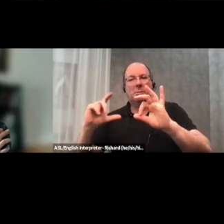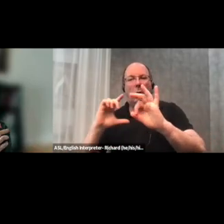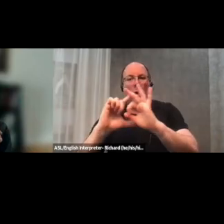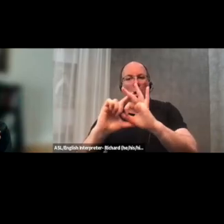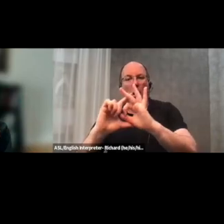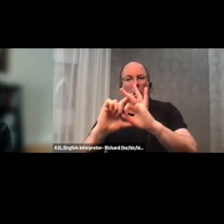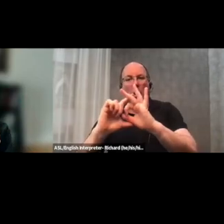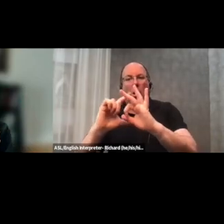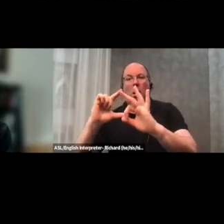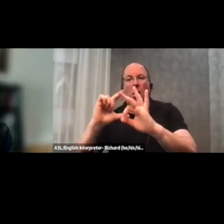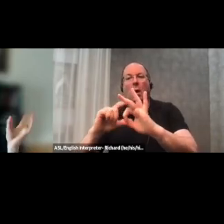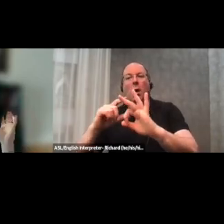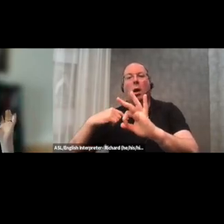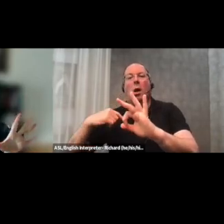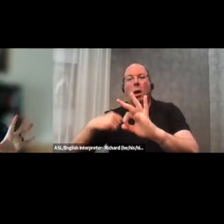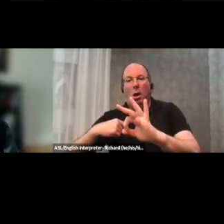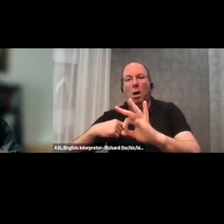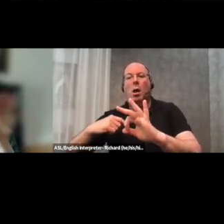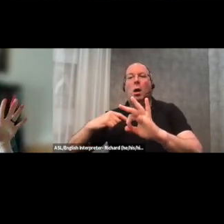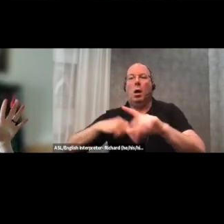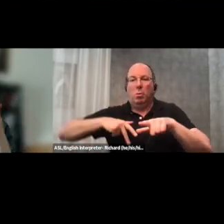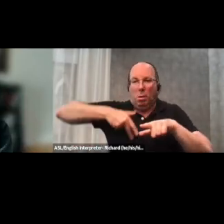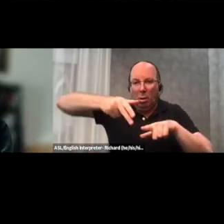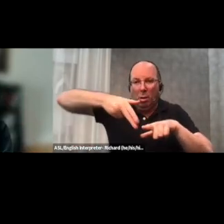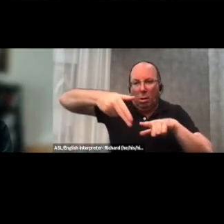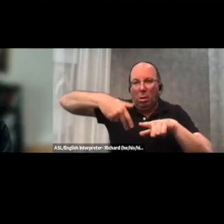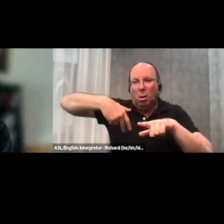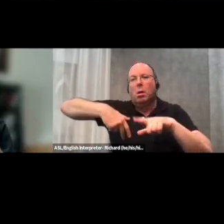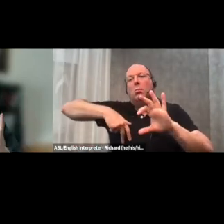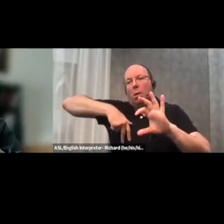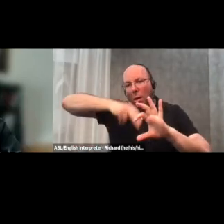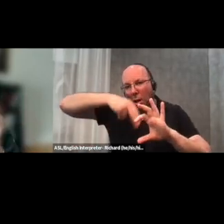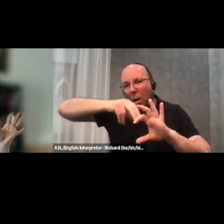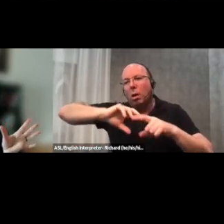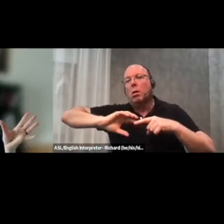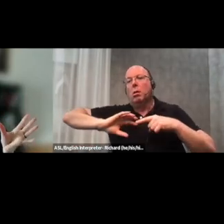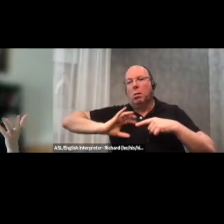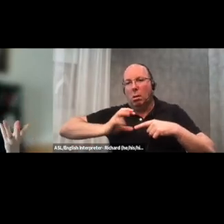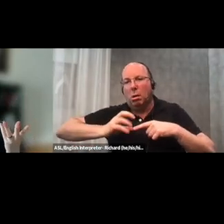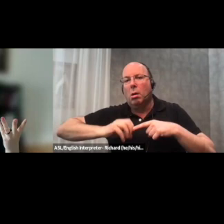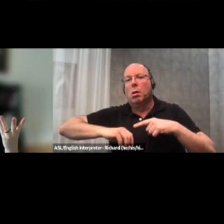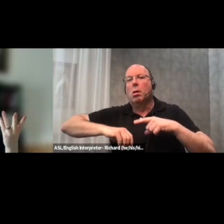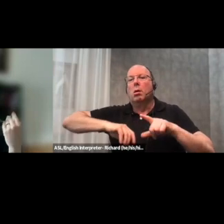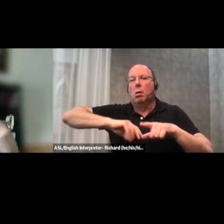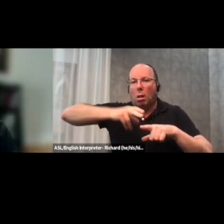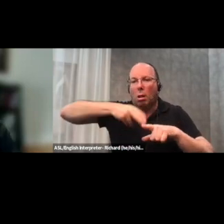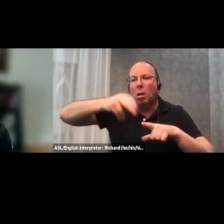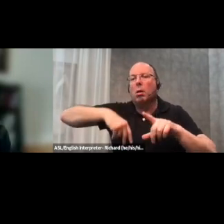or anal oral sex. So it just acts as a plastic barrier between the mouth and the vagina or